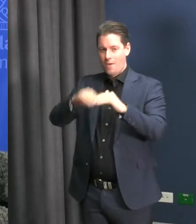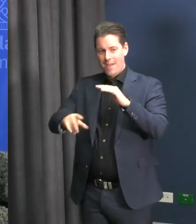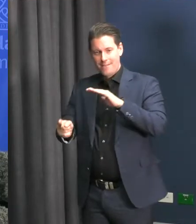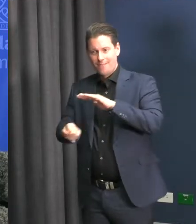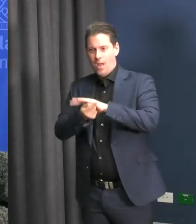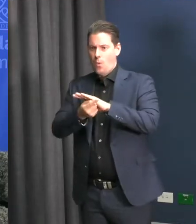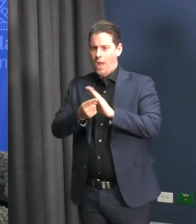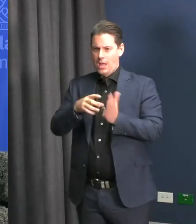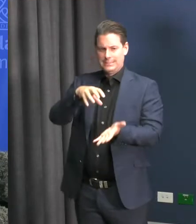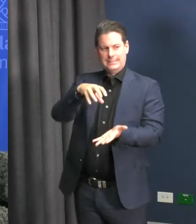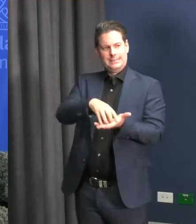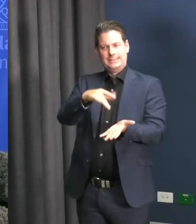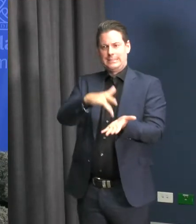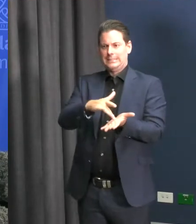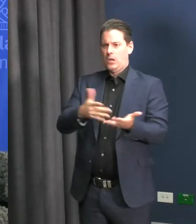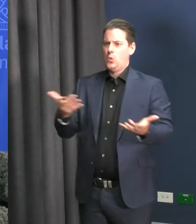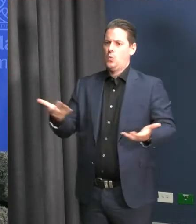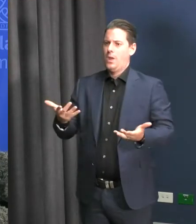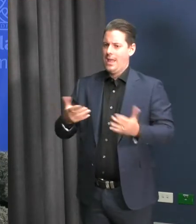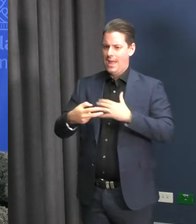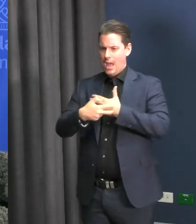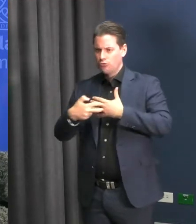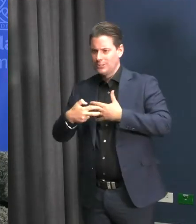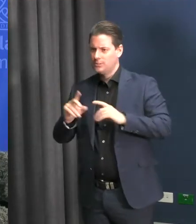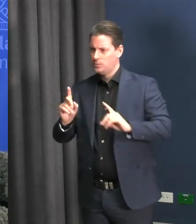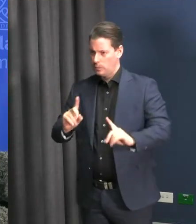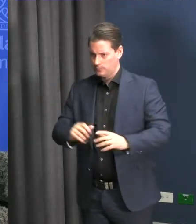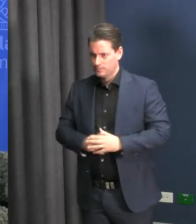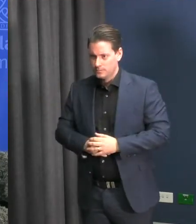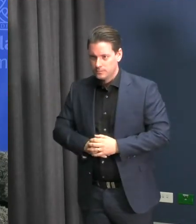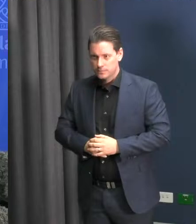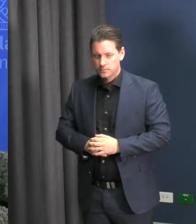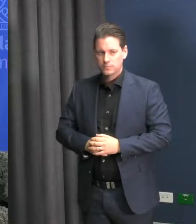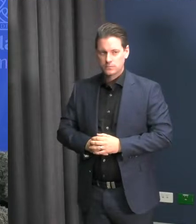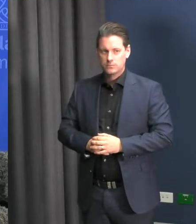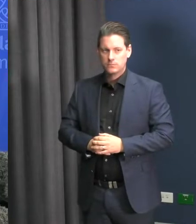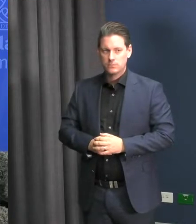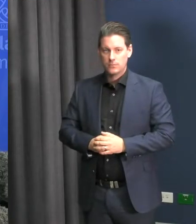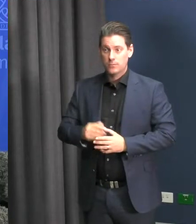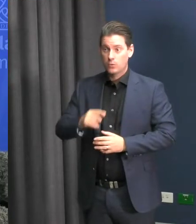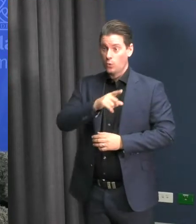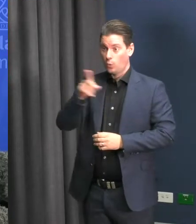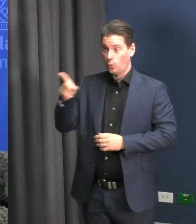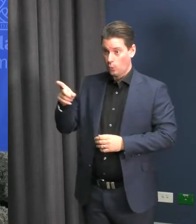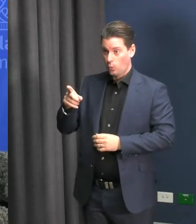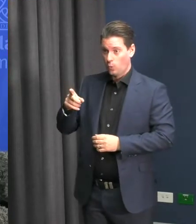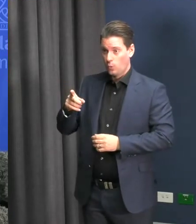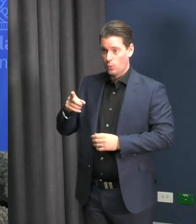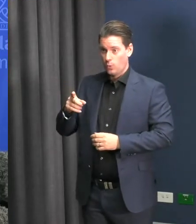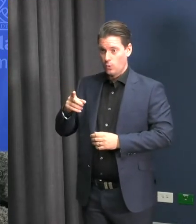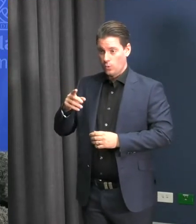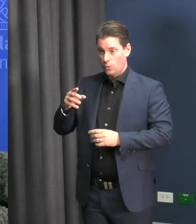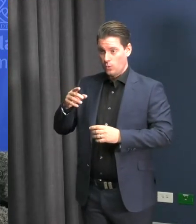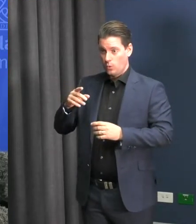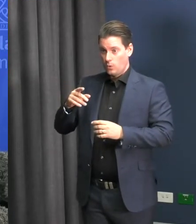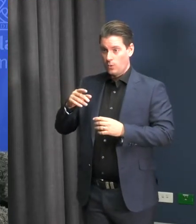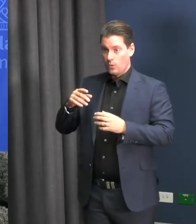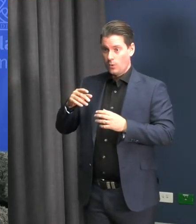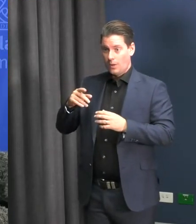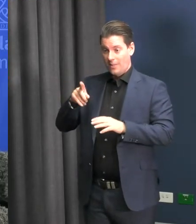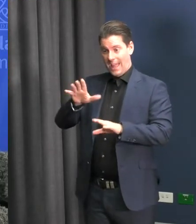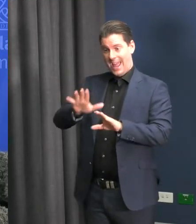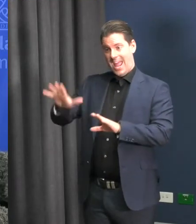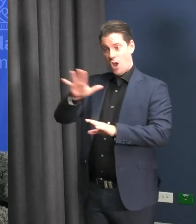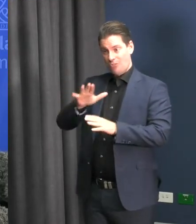disaster.qld.gov.au website attached to the local council. If you are in a storm tide